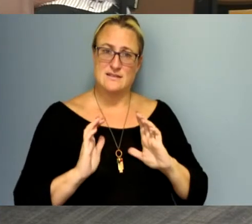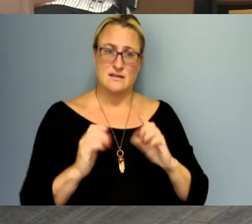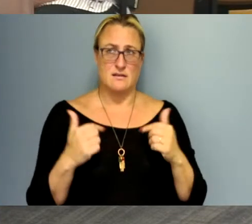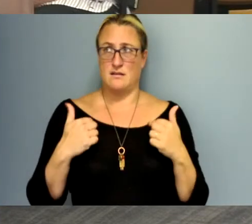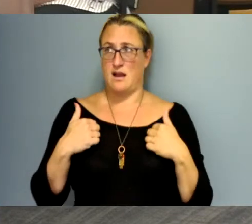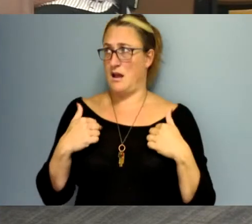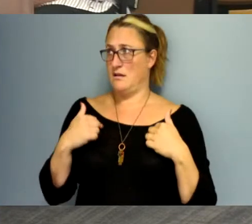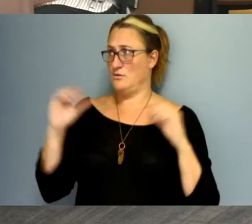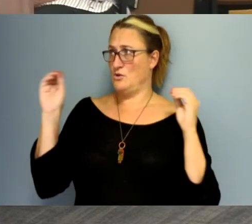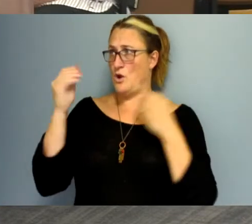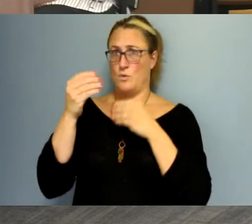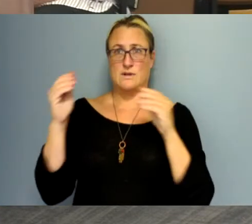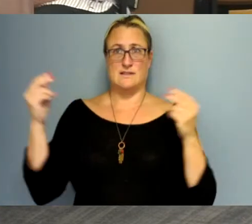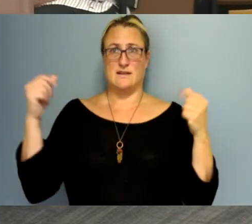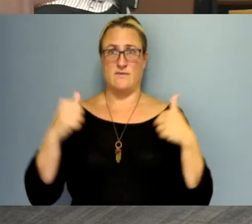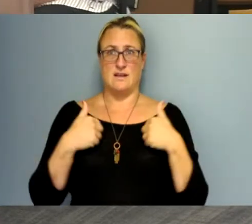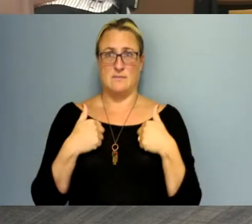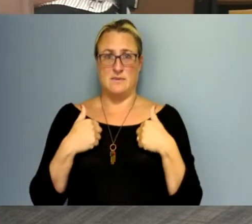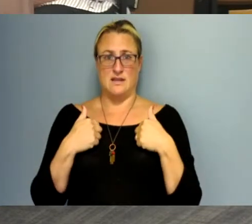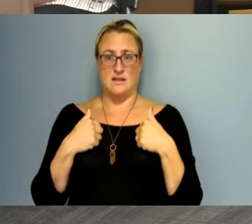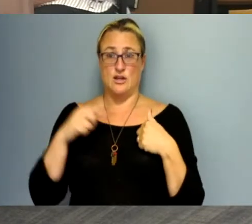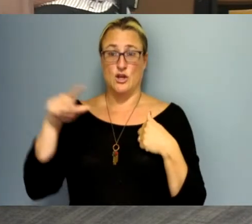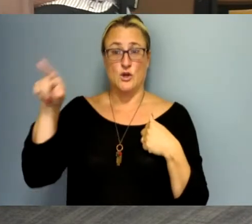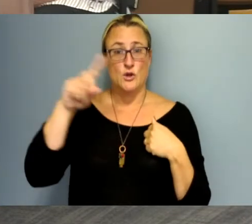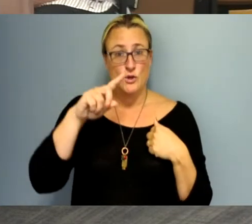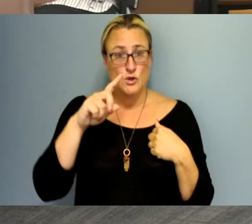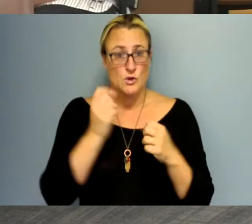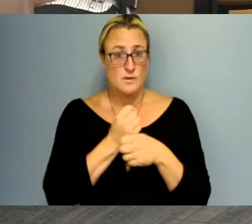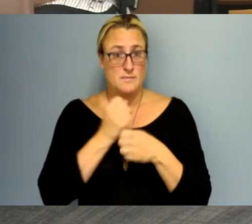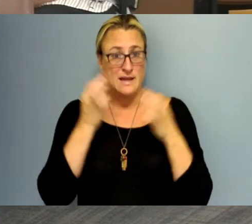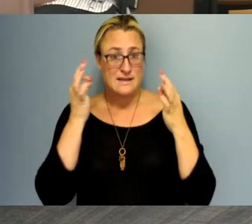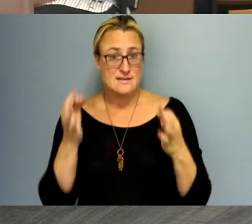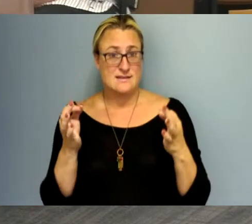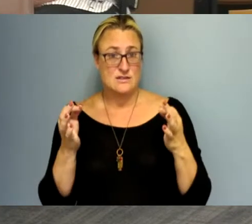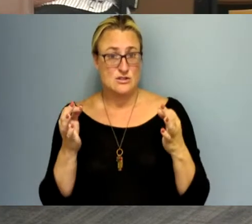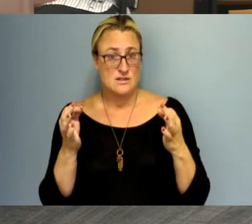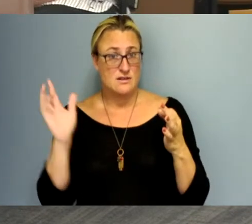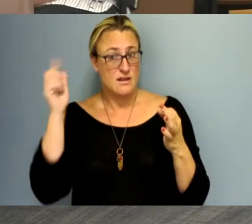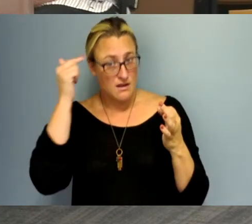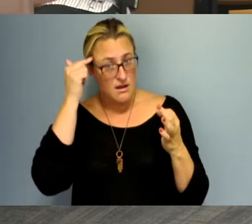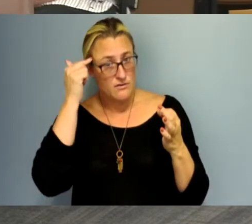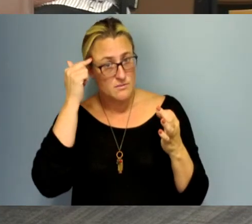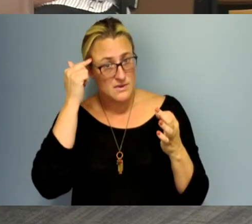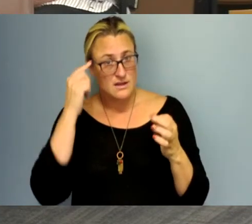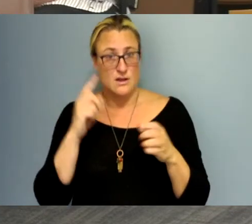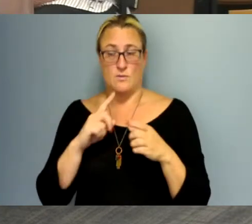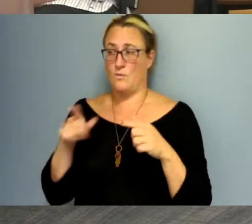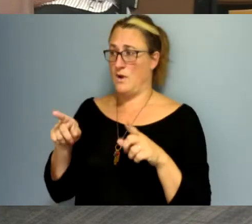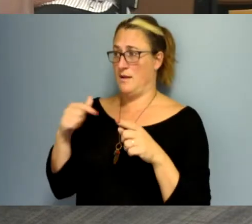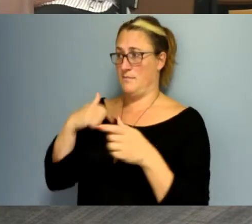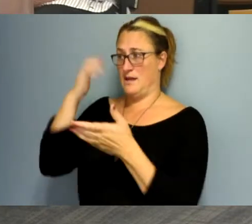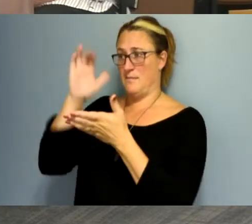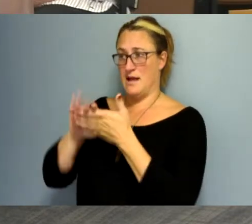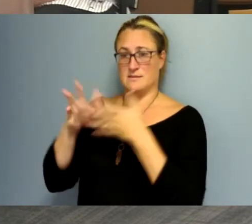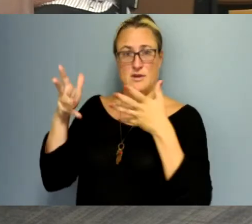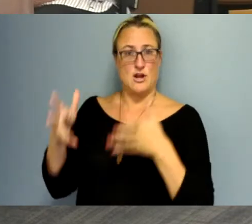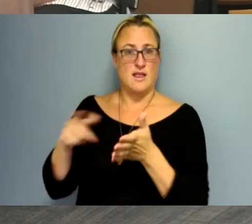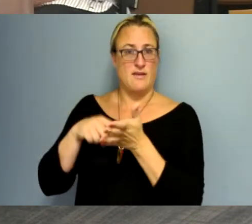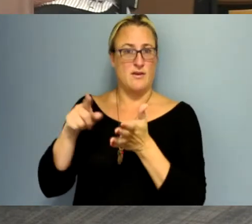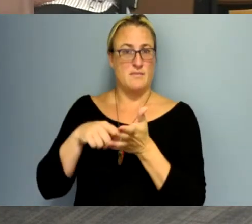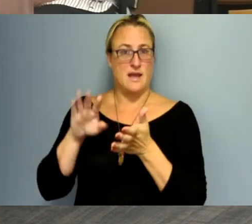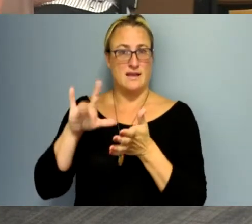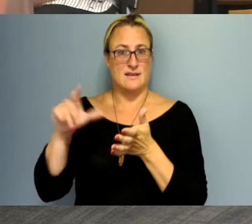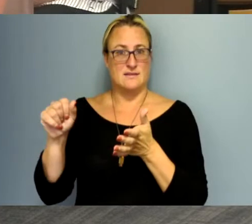any organization. You guys are making these decisions, the government, while me and my husband are left paying these